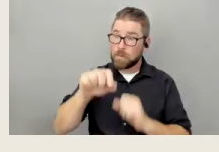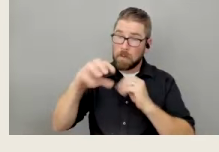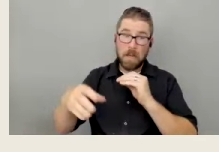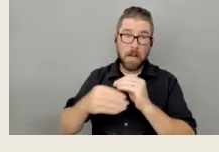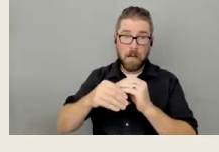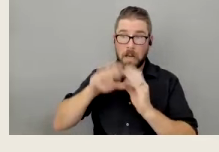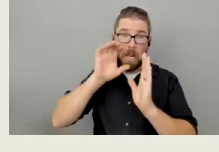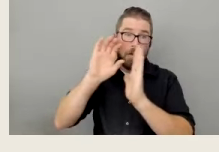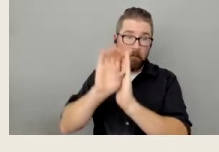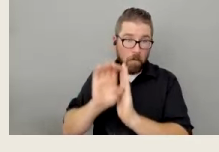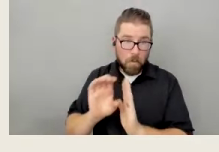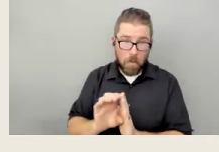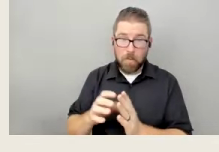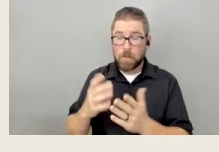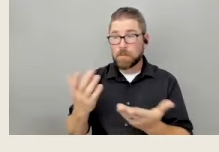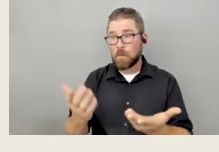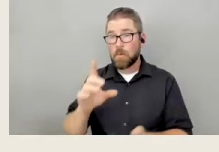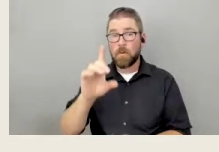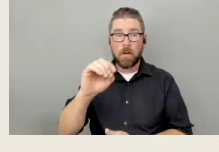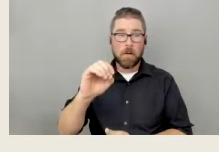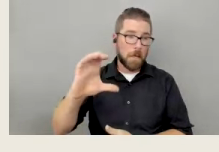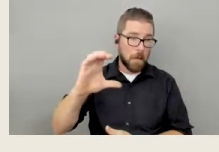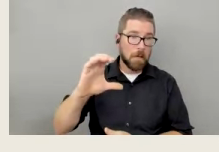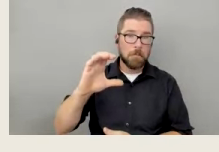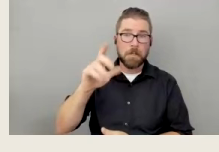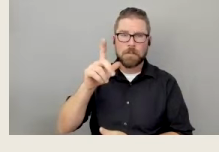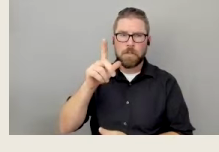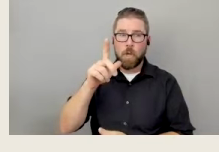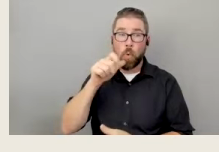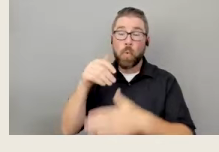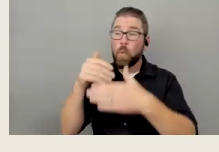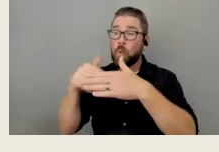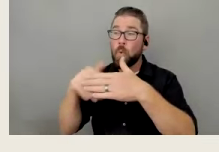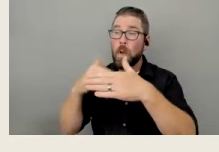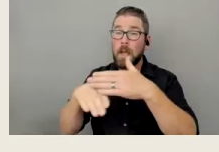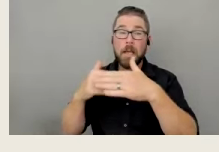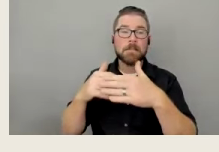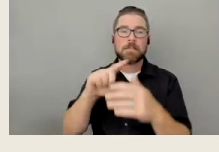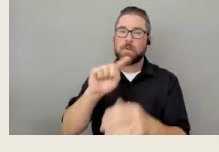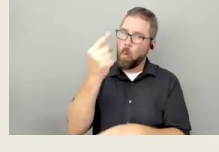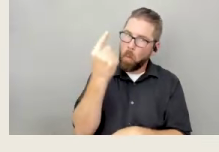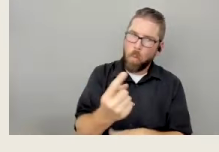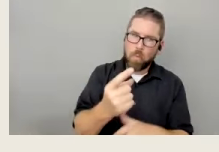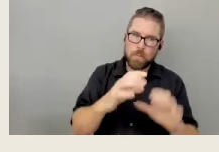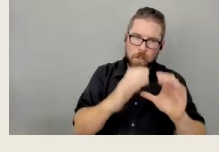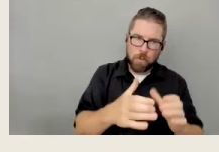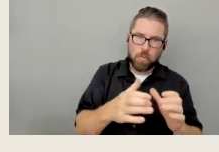documents, and this can be only accessed by the Title IX coordinators, right? And it'll be